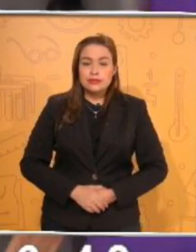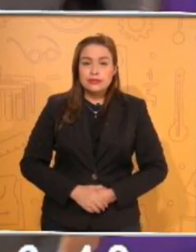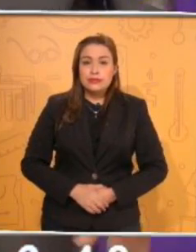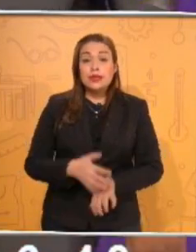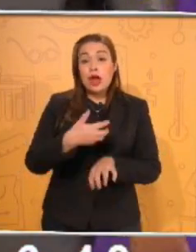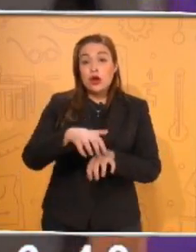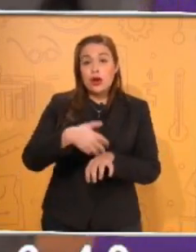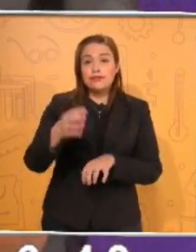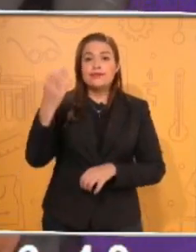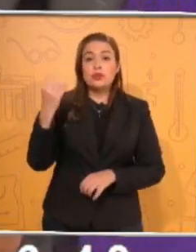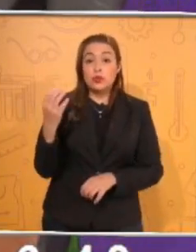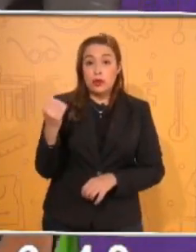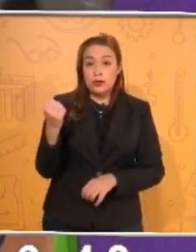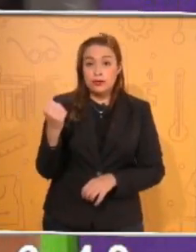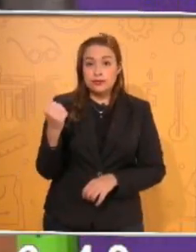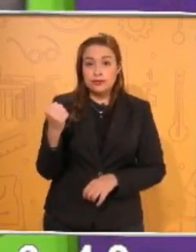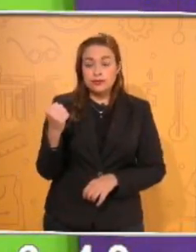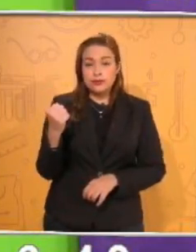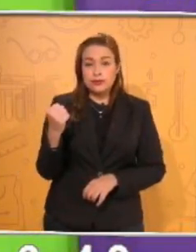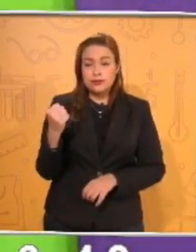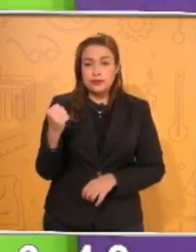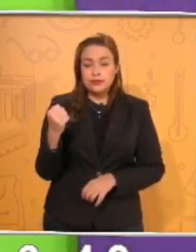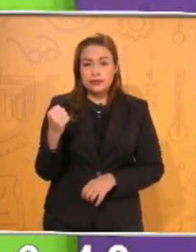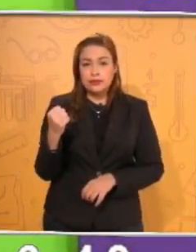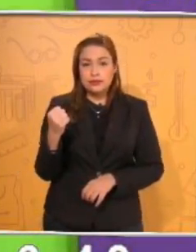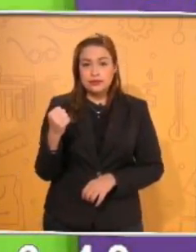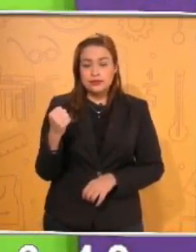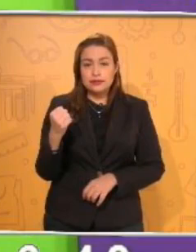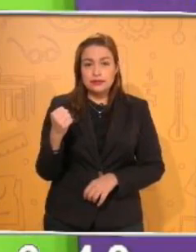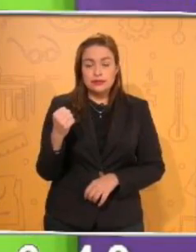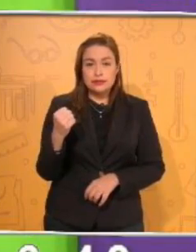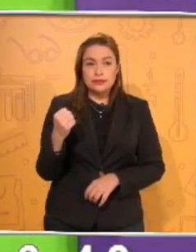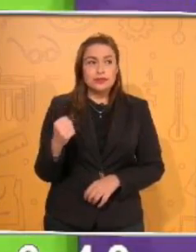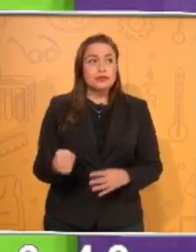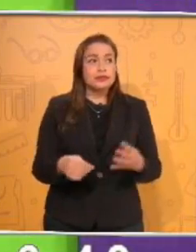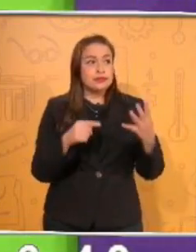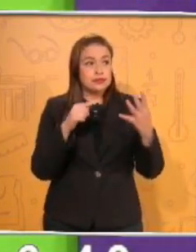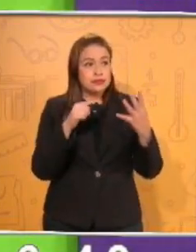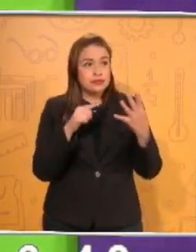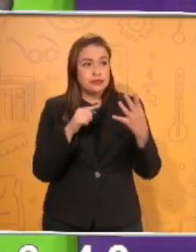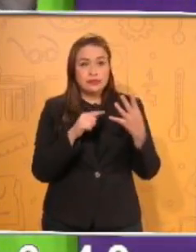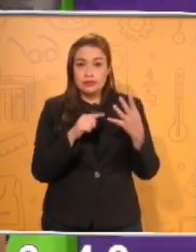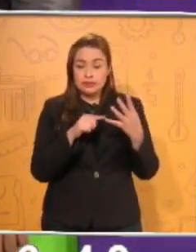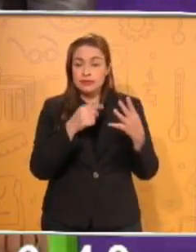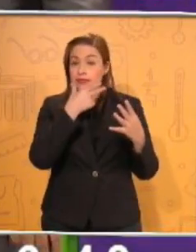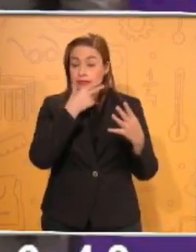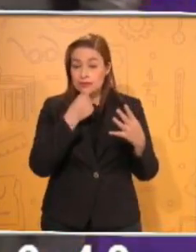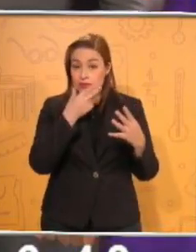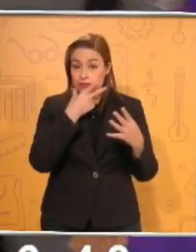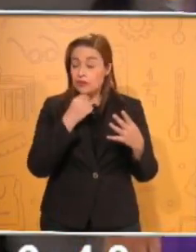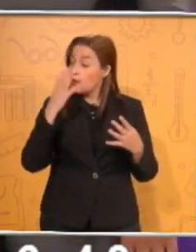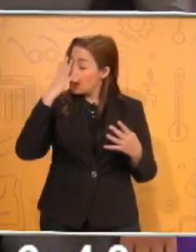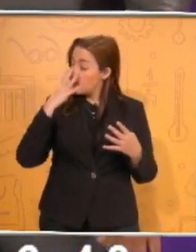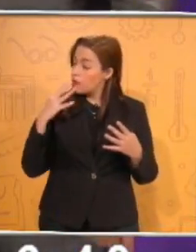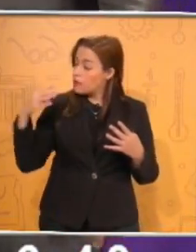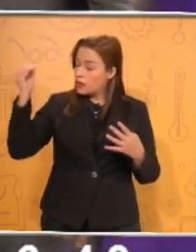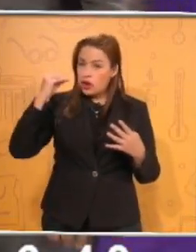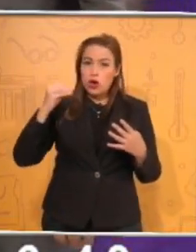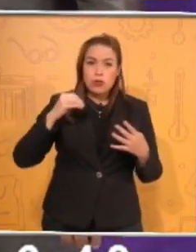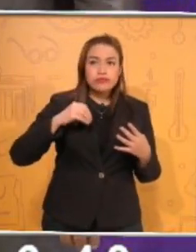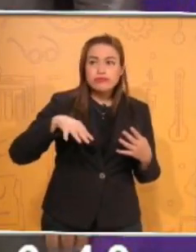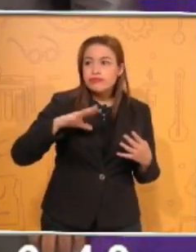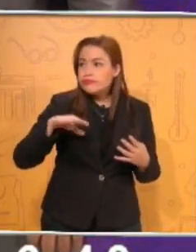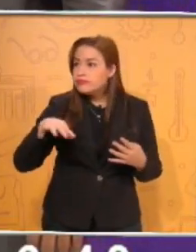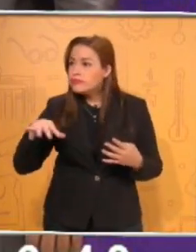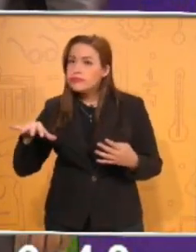Number 9, the werewolf, there's one, the werewolf was hunting